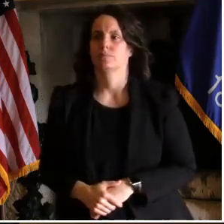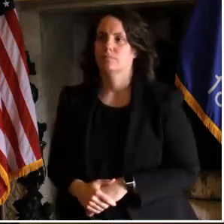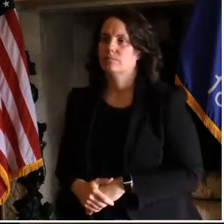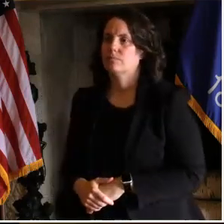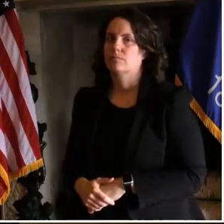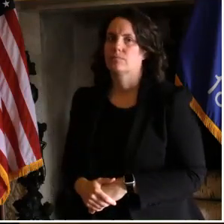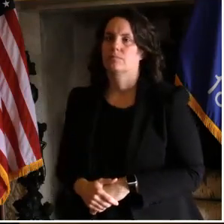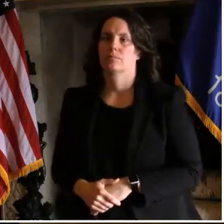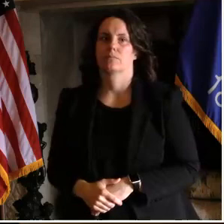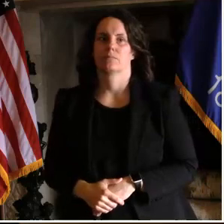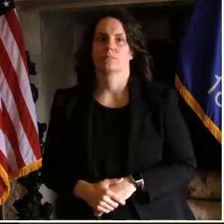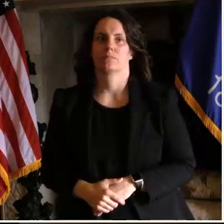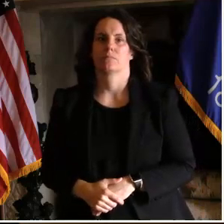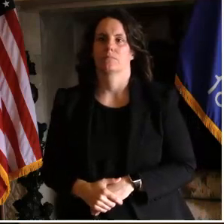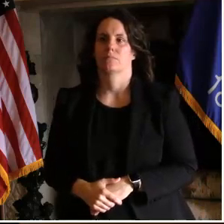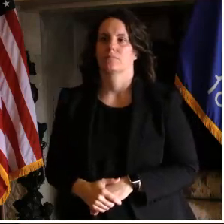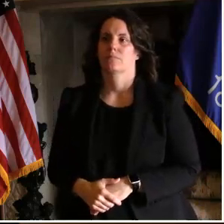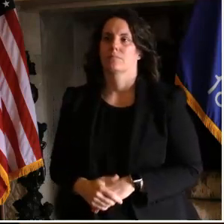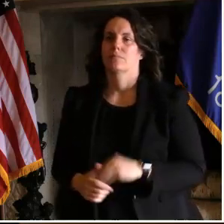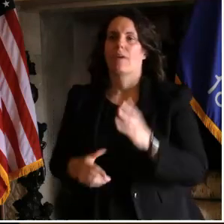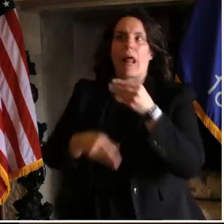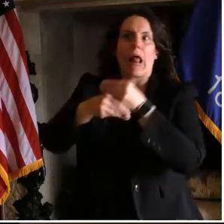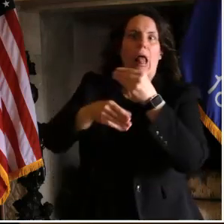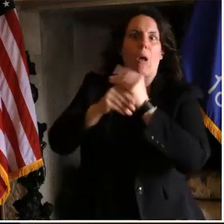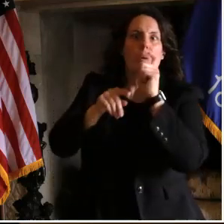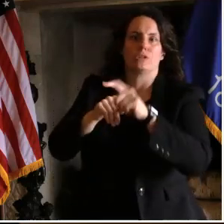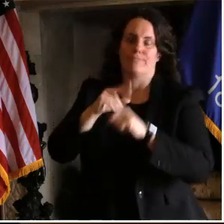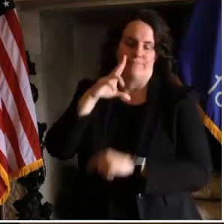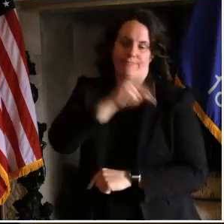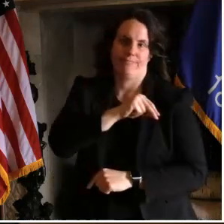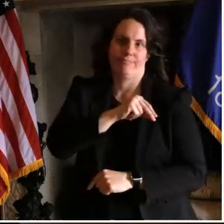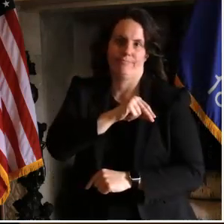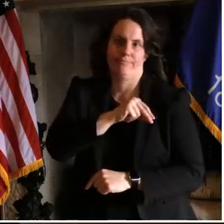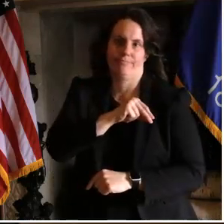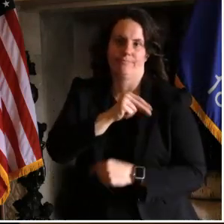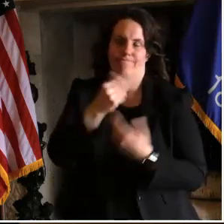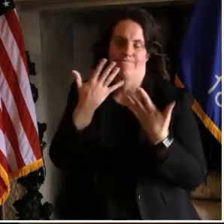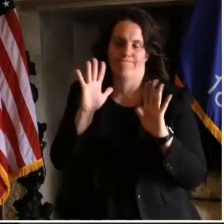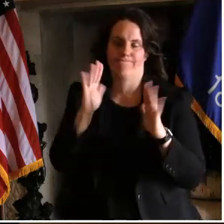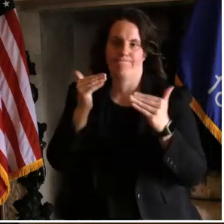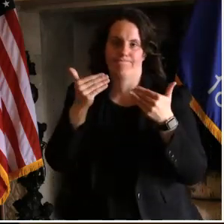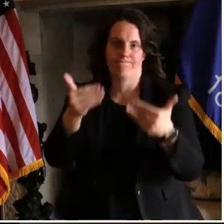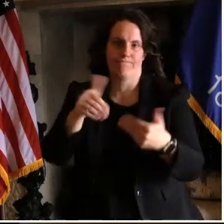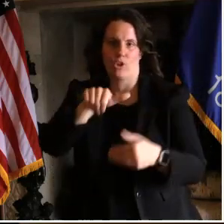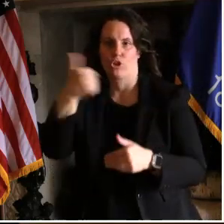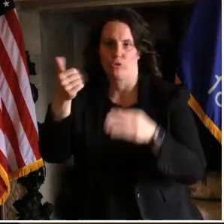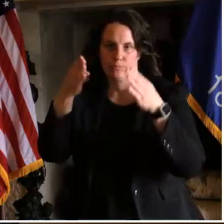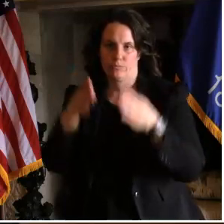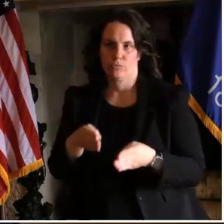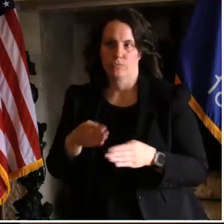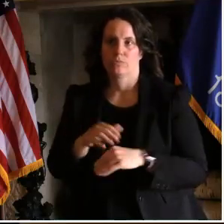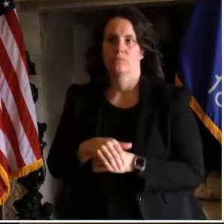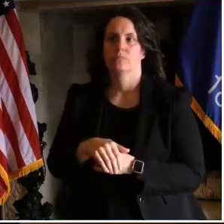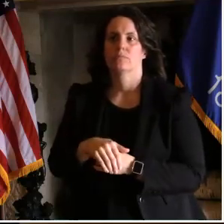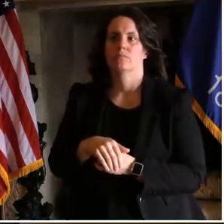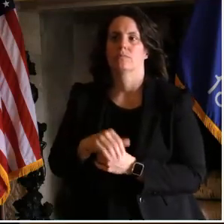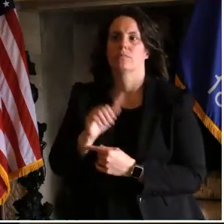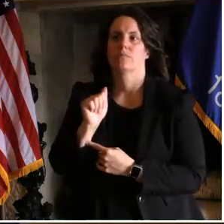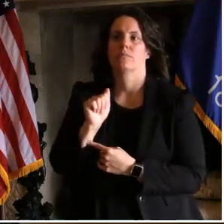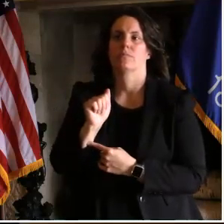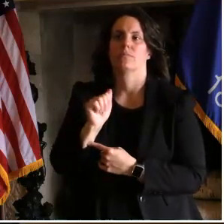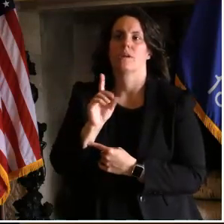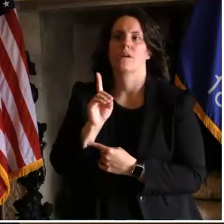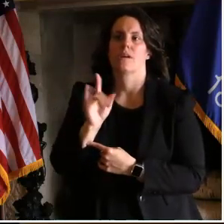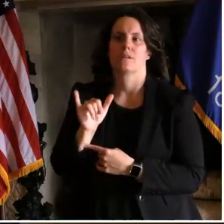these other question sites, like today. college campuses, I mean, Moving on then to Addie from WFRV in Green Bay.